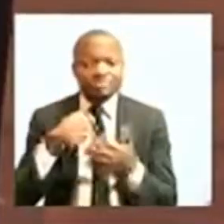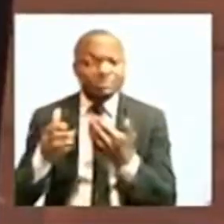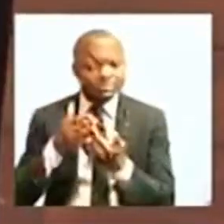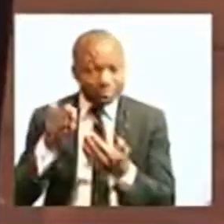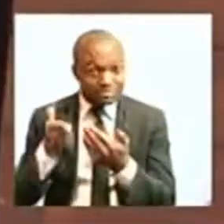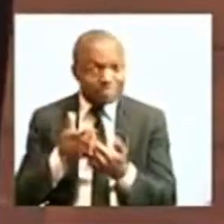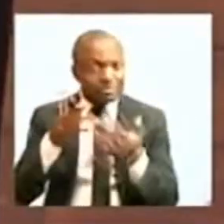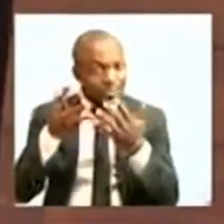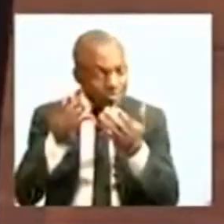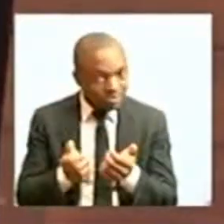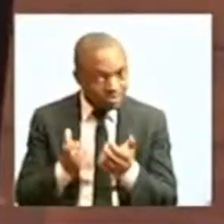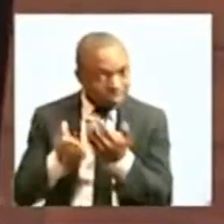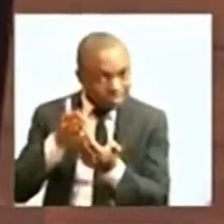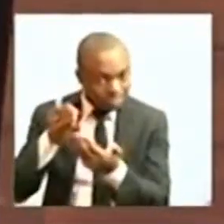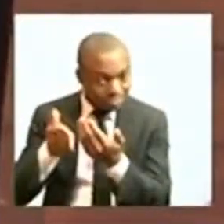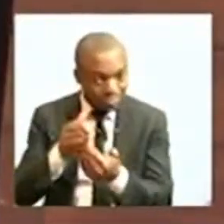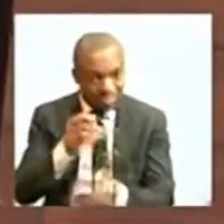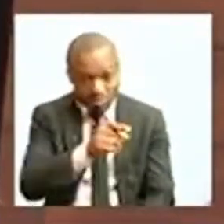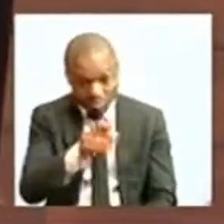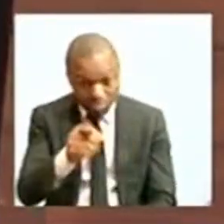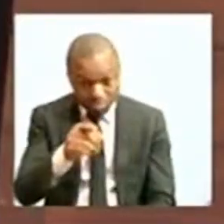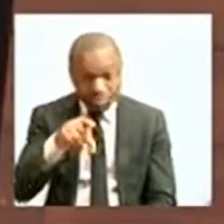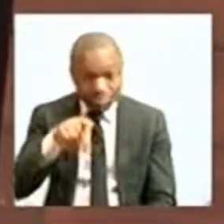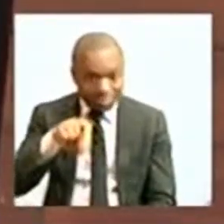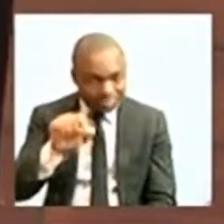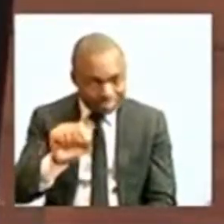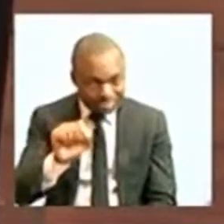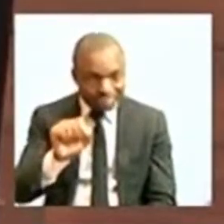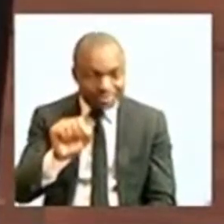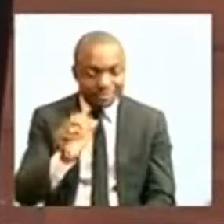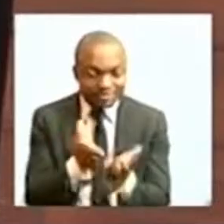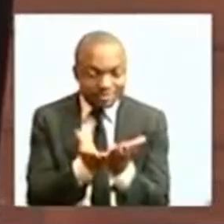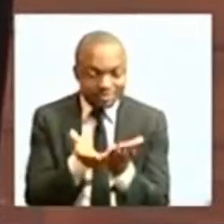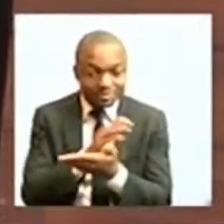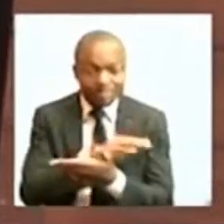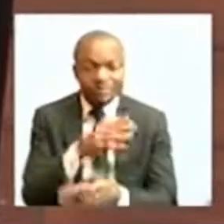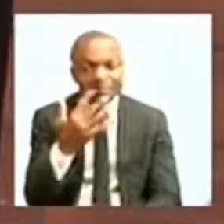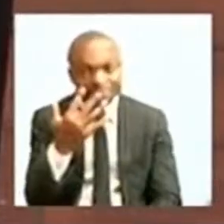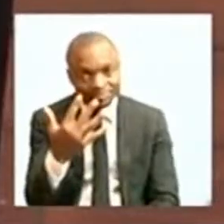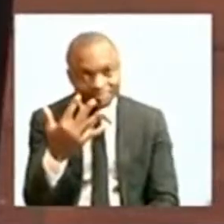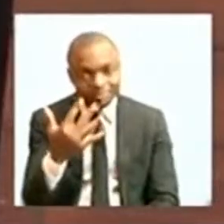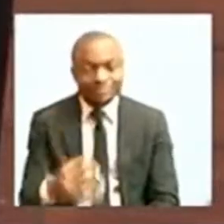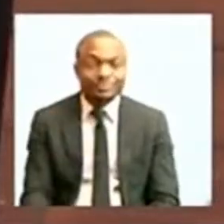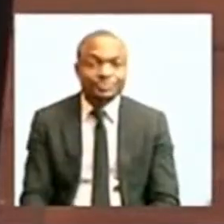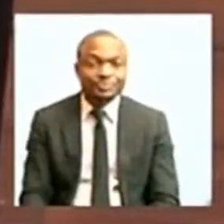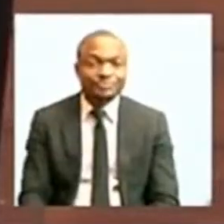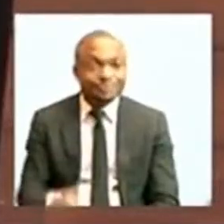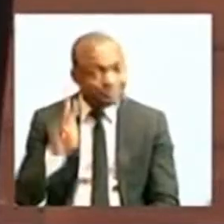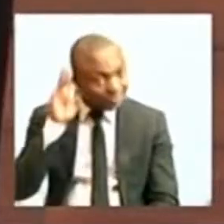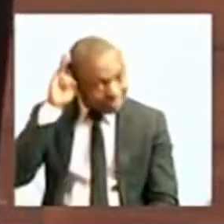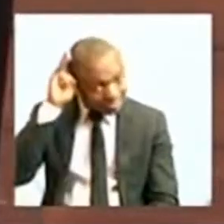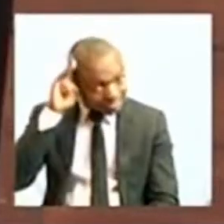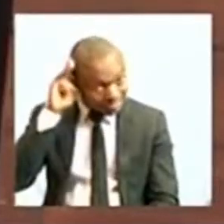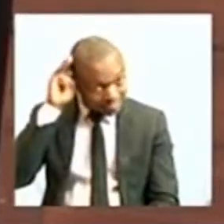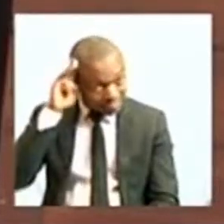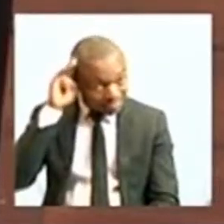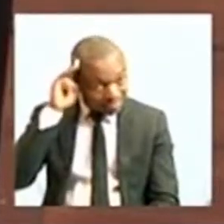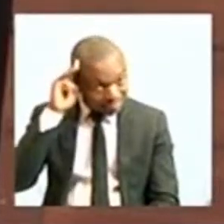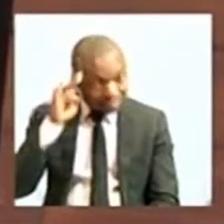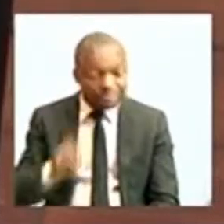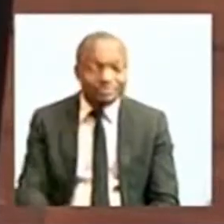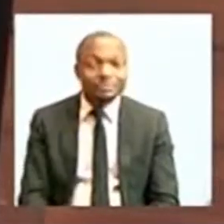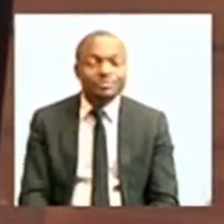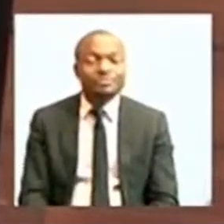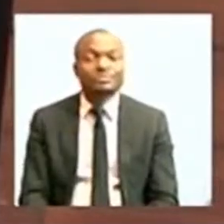want to get just a comfort from you, PS, on page 5. That is a ministry, you have the